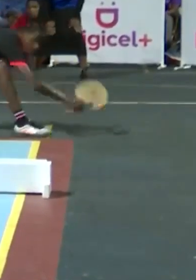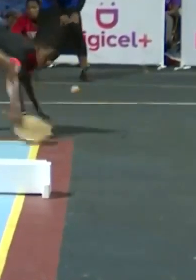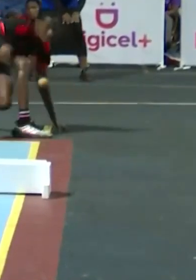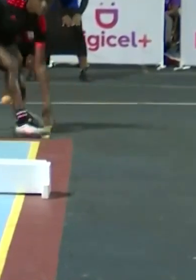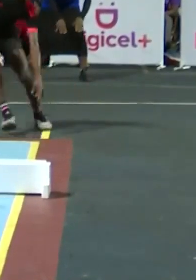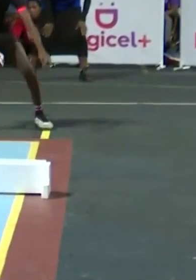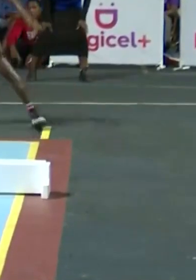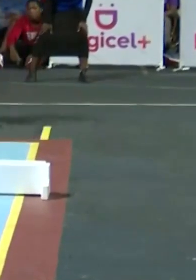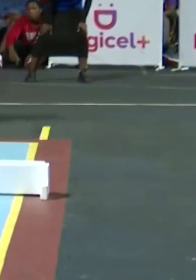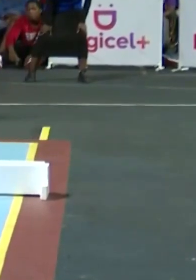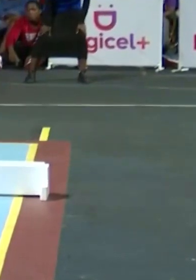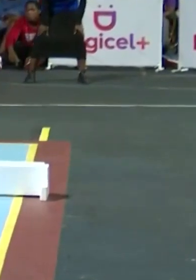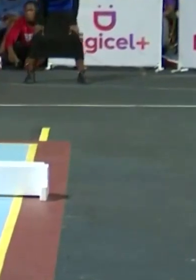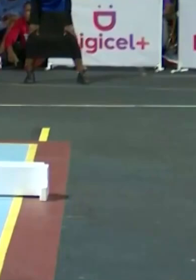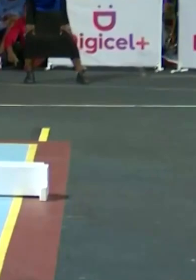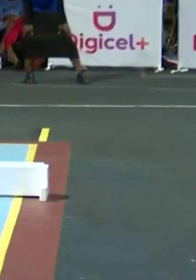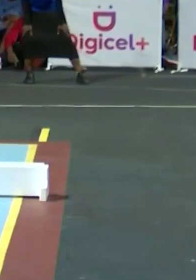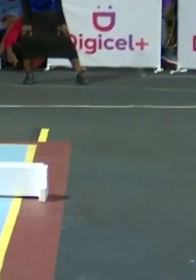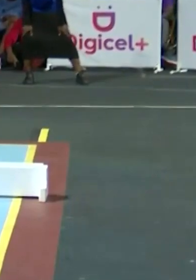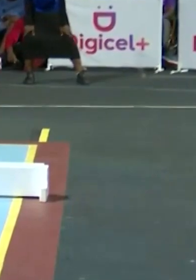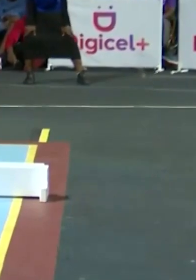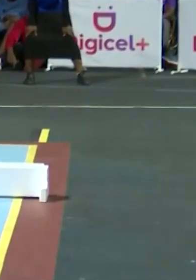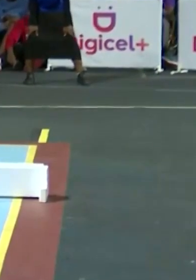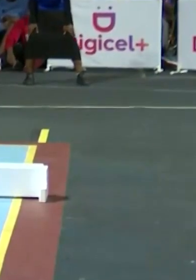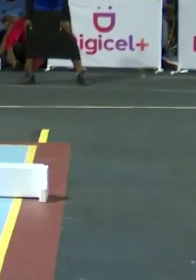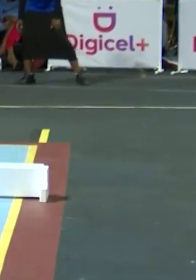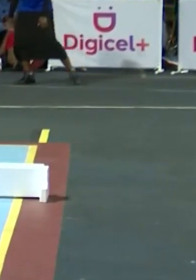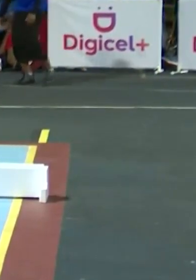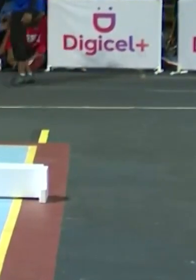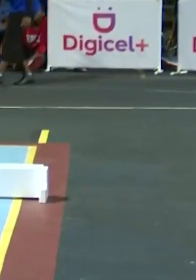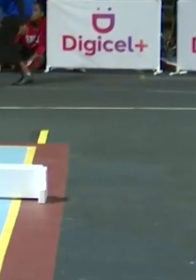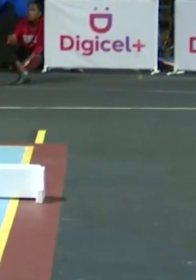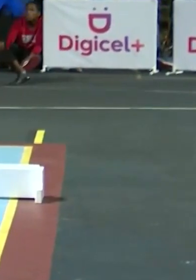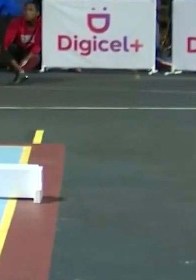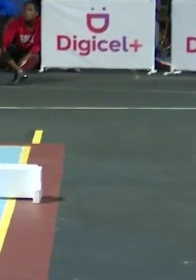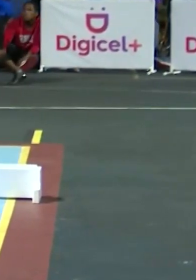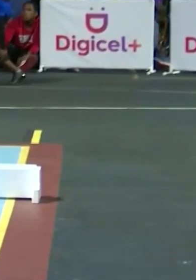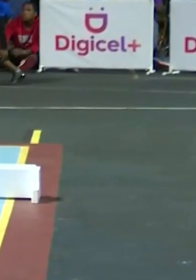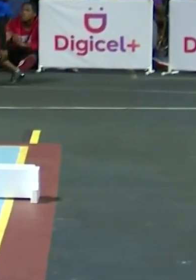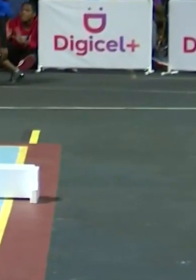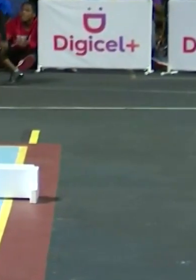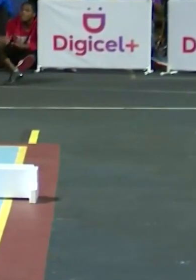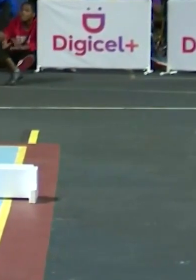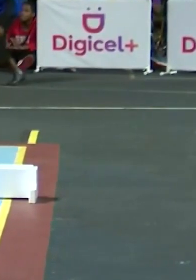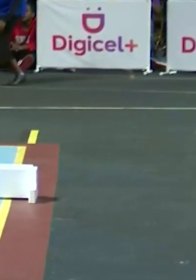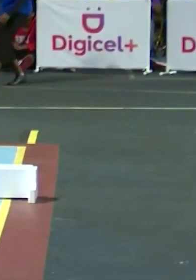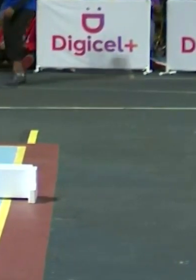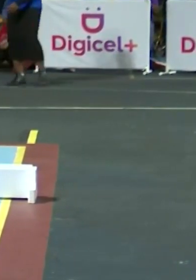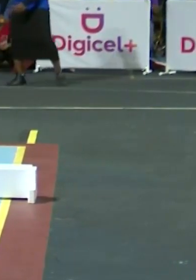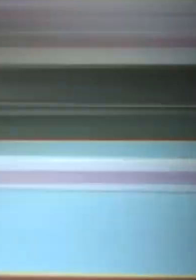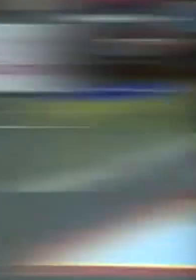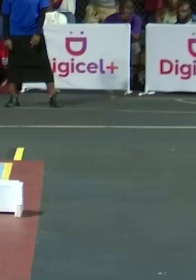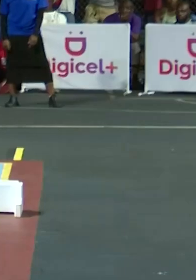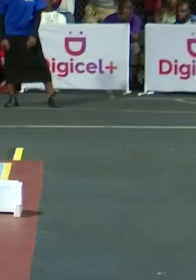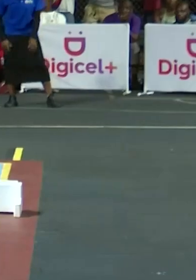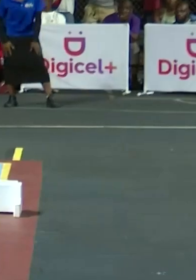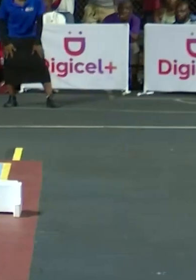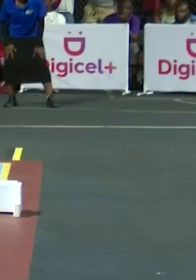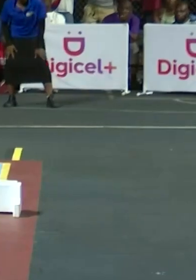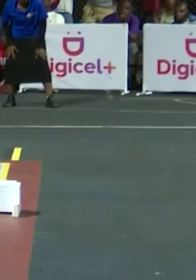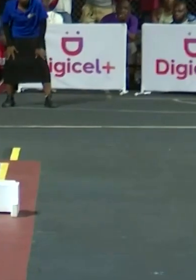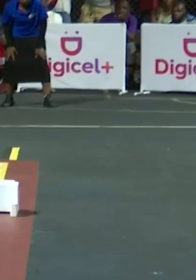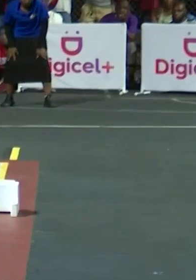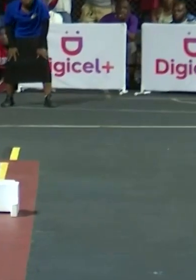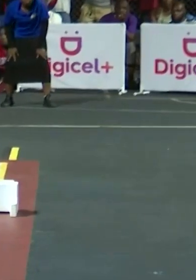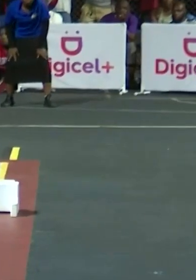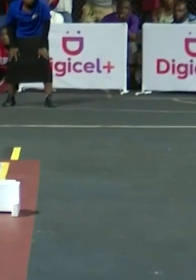pressure even more. That was a sweet sweeping backhand to gain the point. And soon enough, it was a done deal. Nurse trying